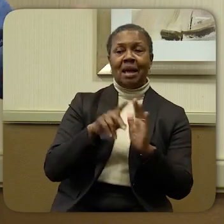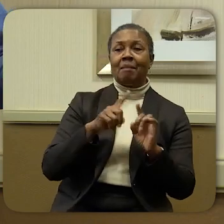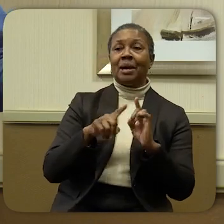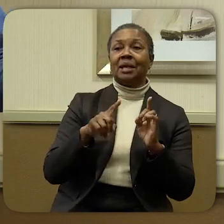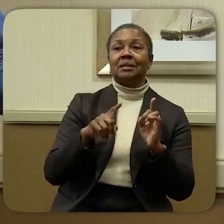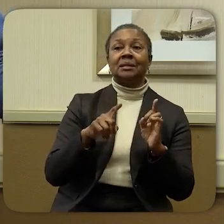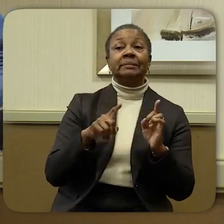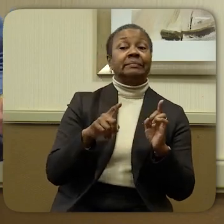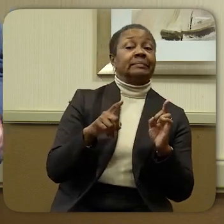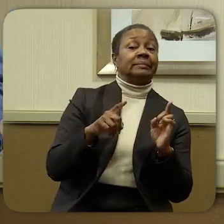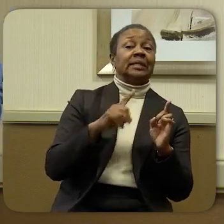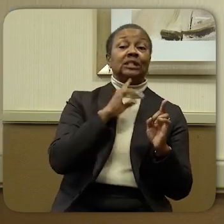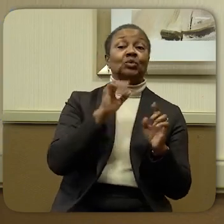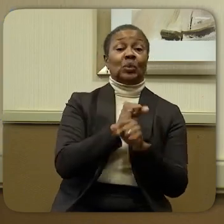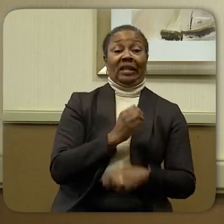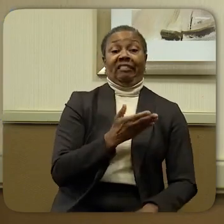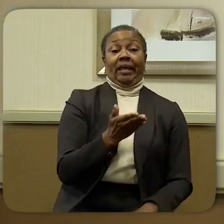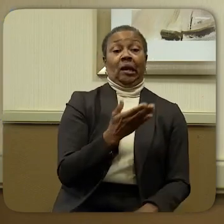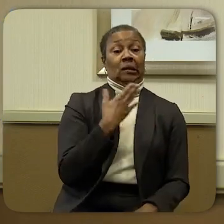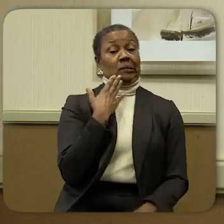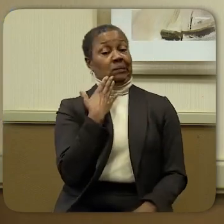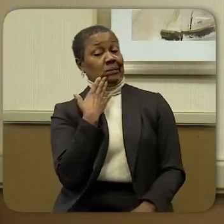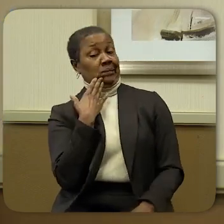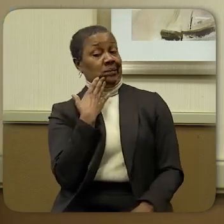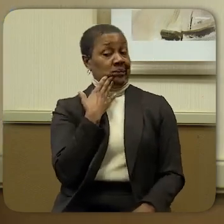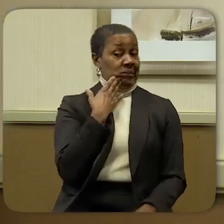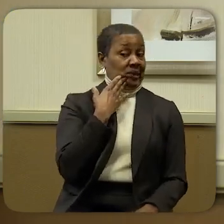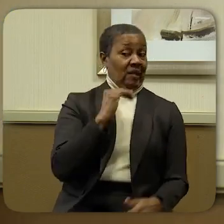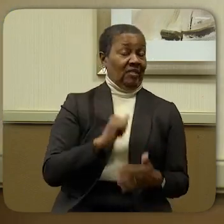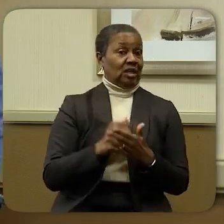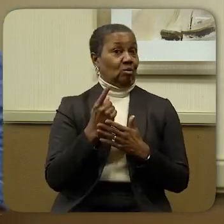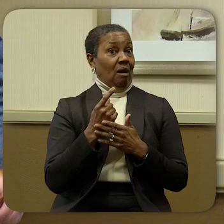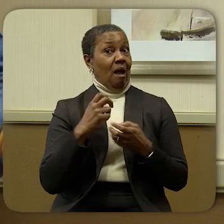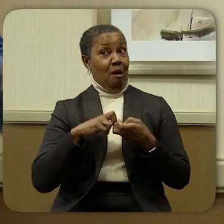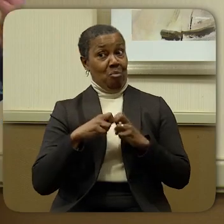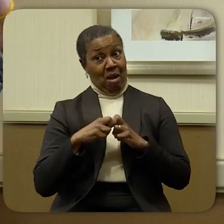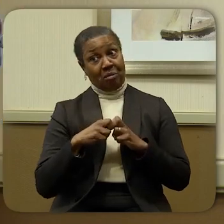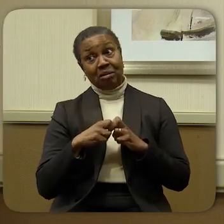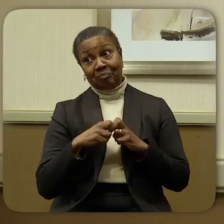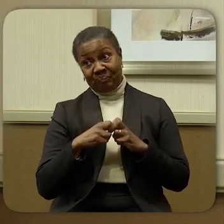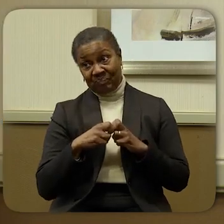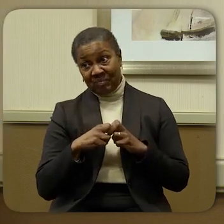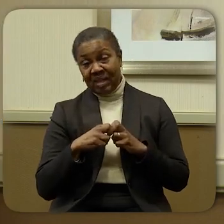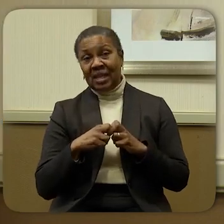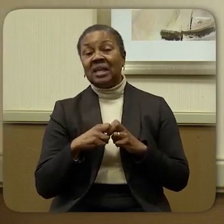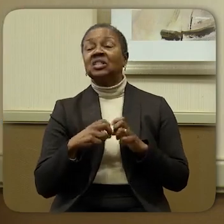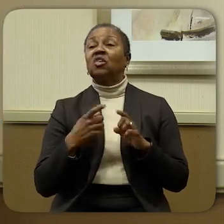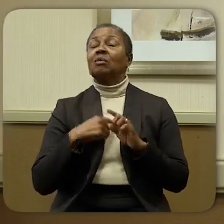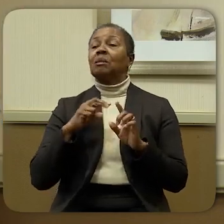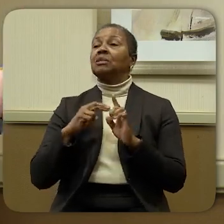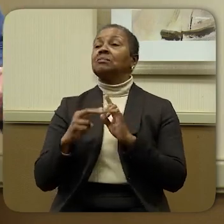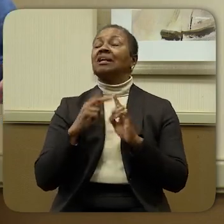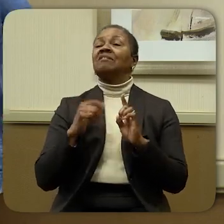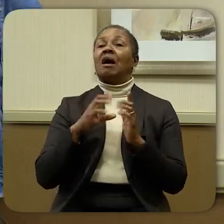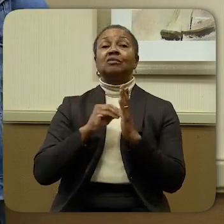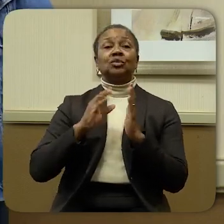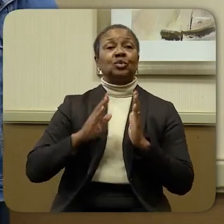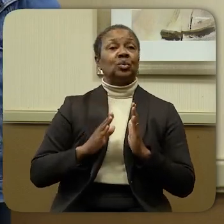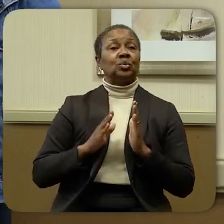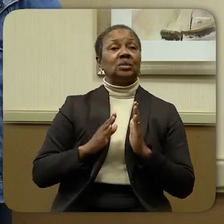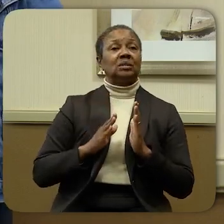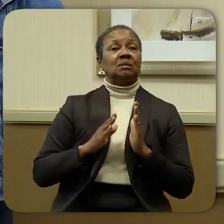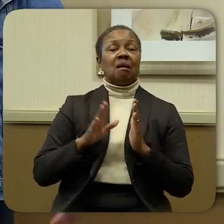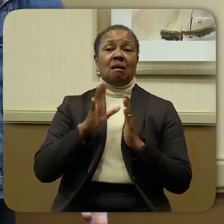that we know that it exists can be one of the problems. And so coming from the perspective of students